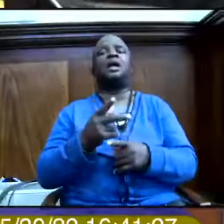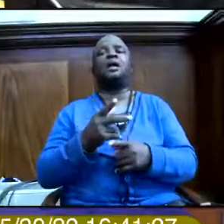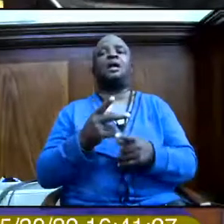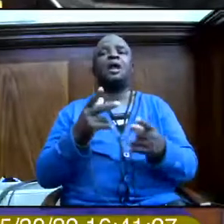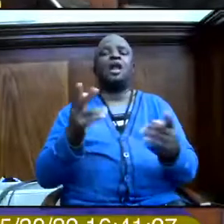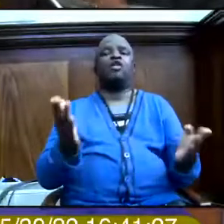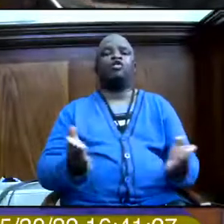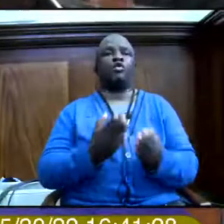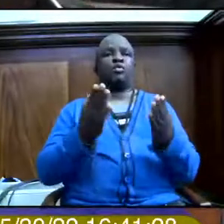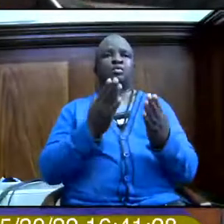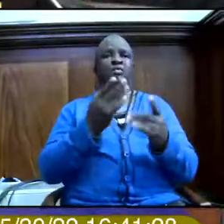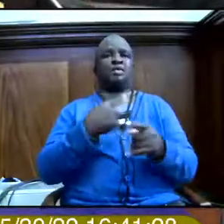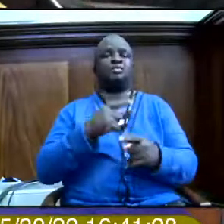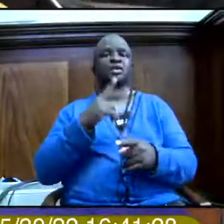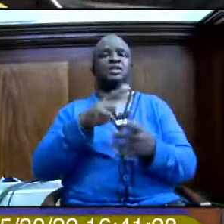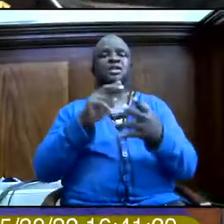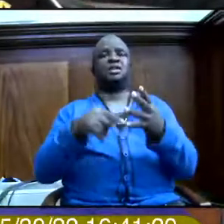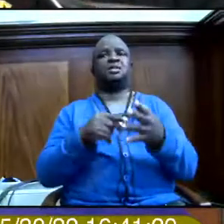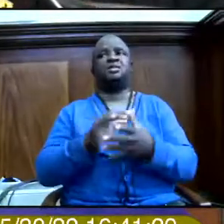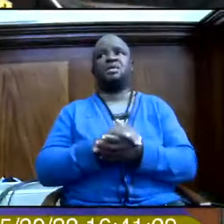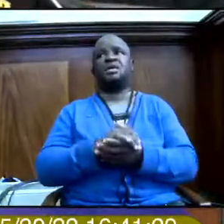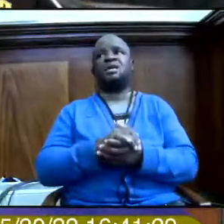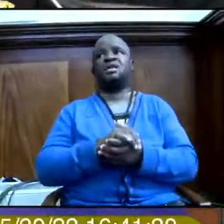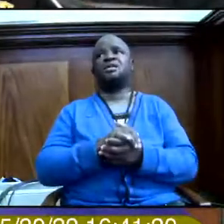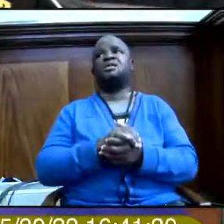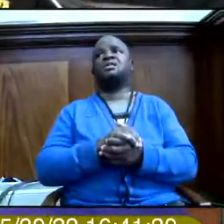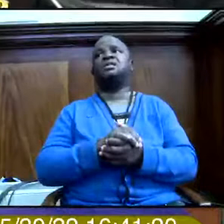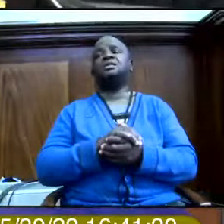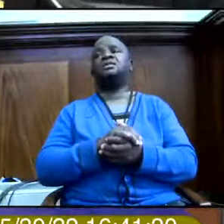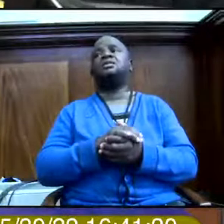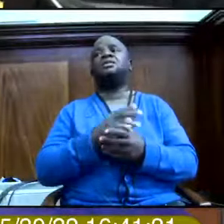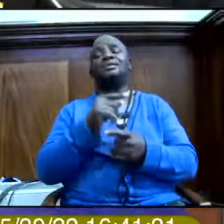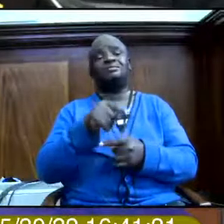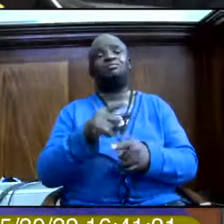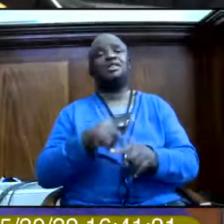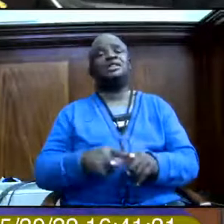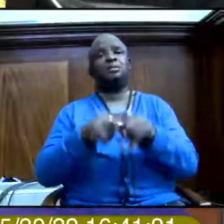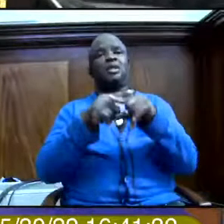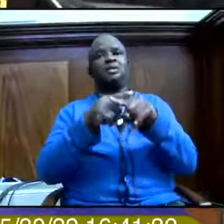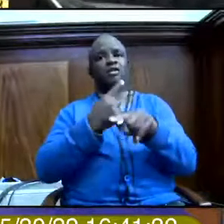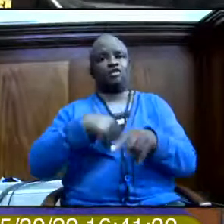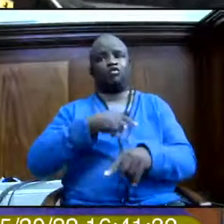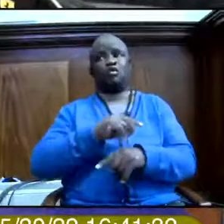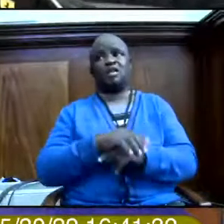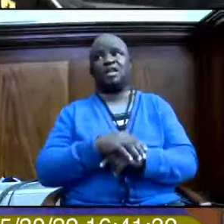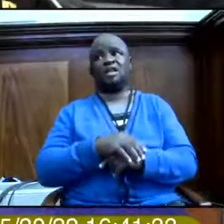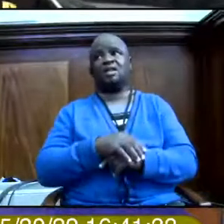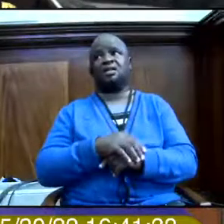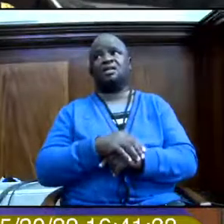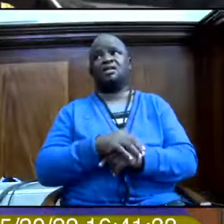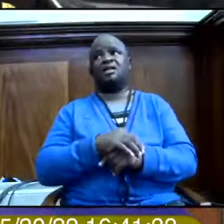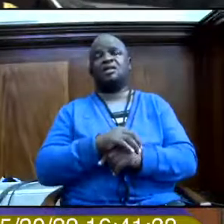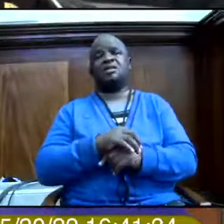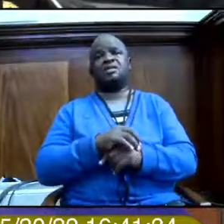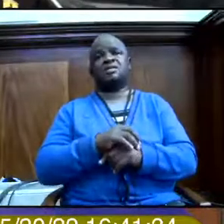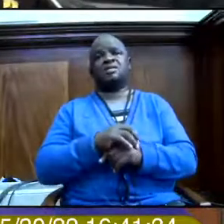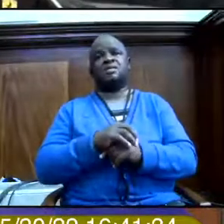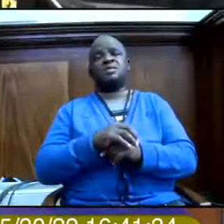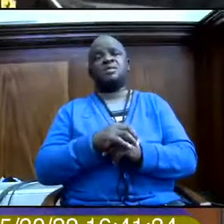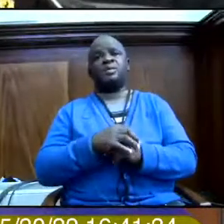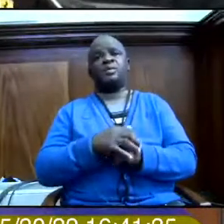to to help us up our game so this thing it depends on us we we have